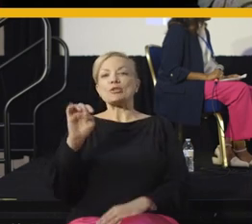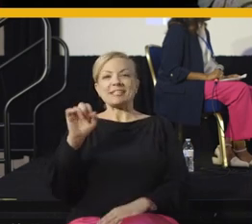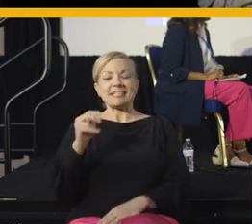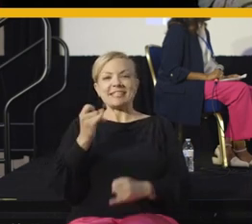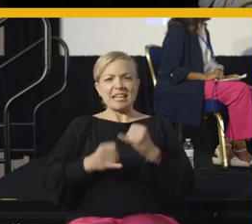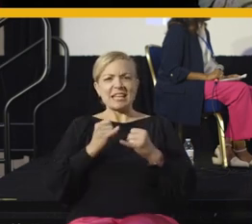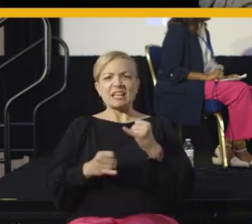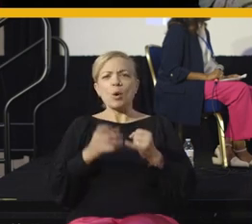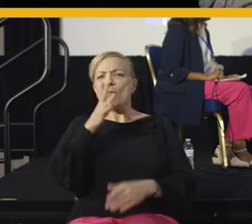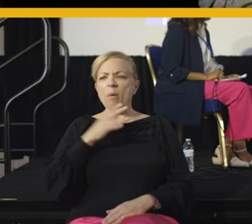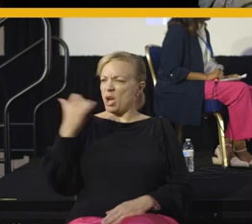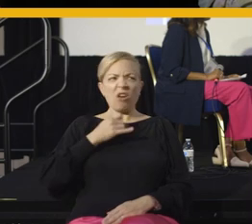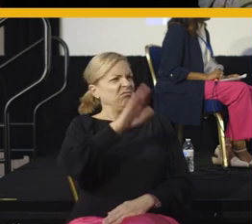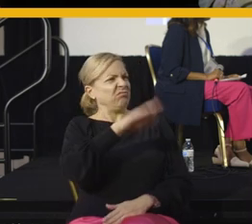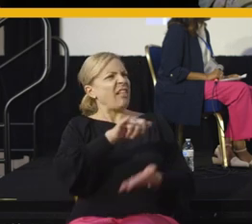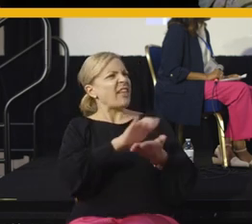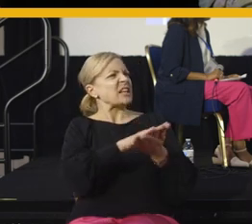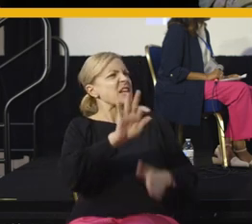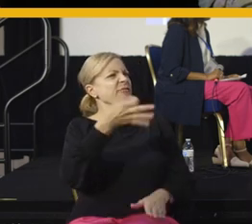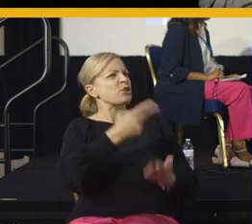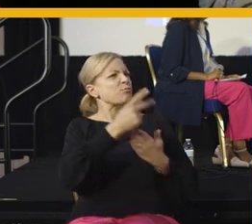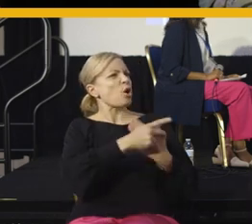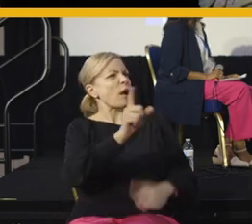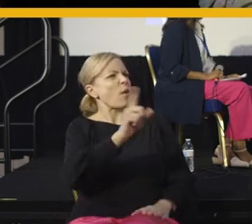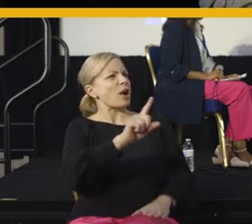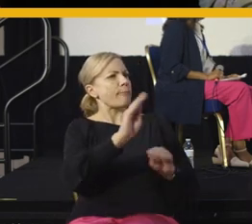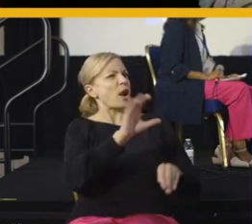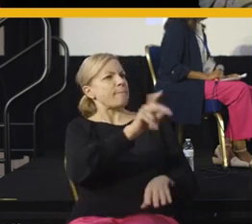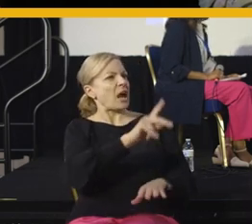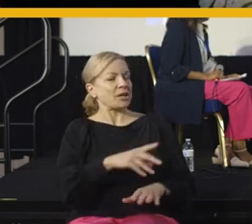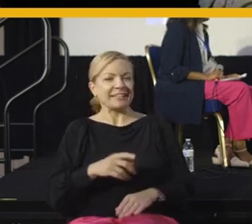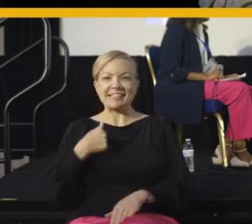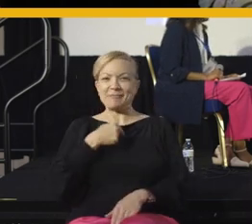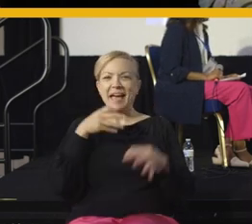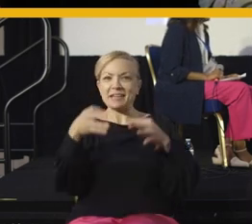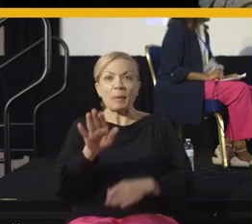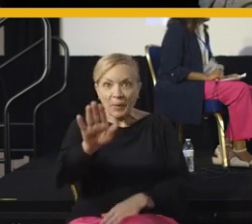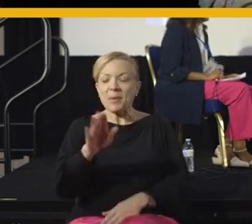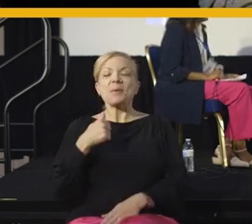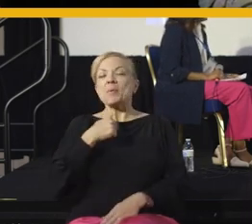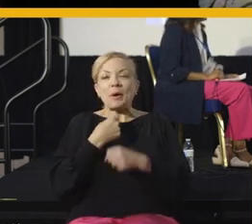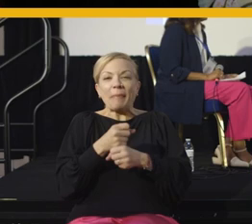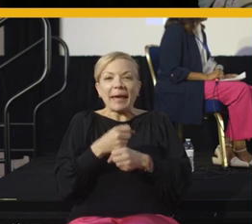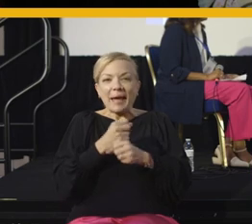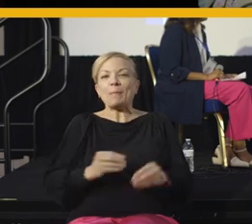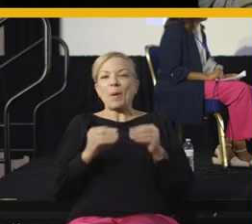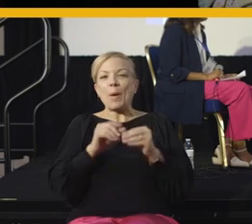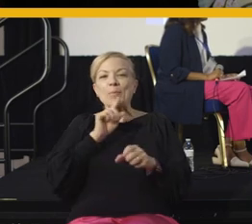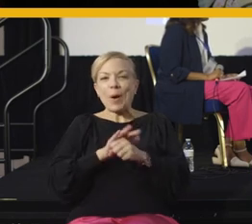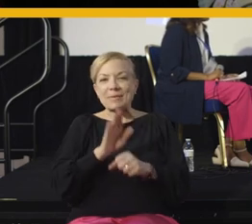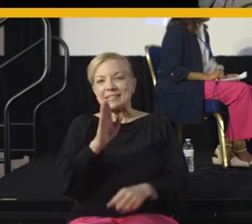and said, what did you do with that, you know, that nice little French program? Put that back on the air. So we had explained, we're just in between seasons. It's coming back, we